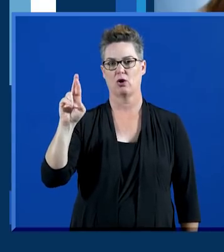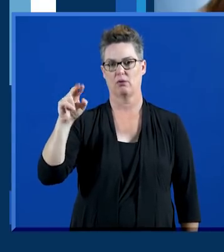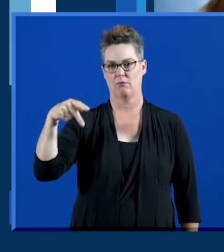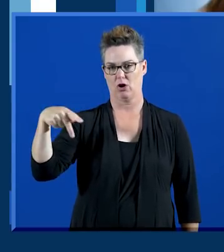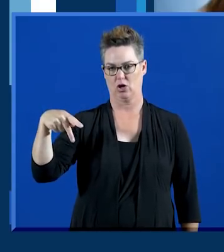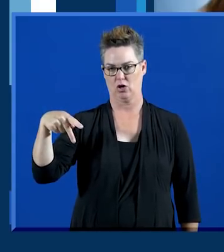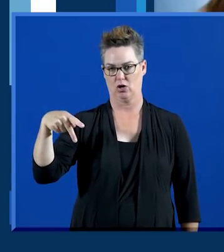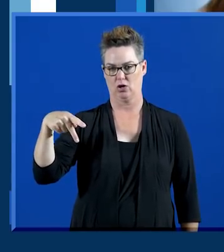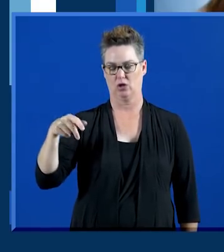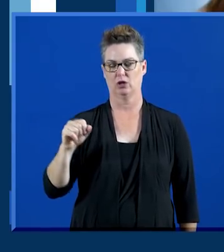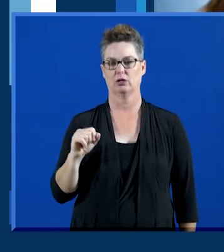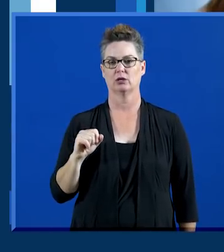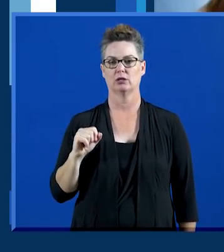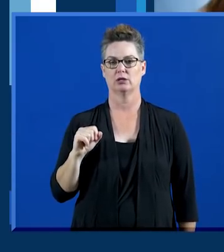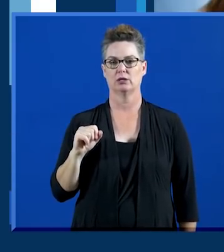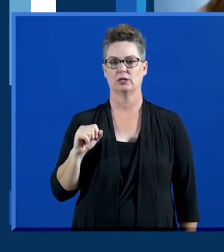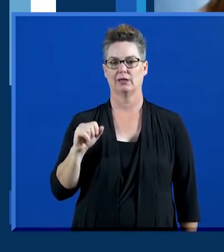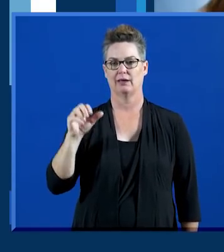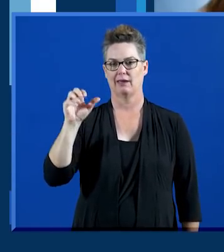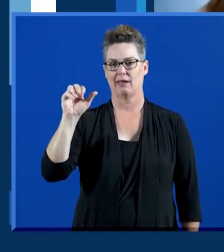Taylor Parker.